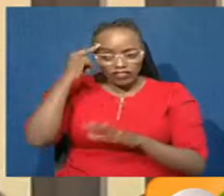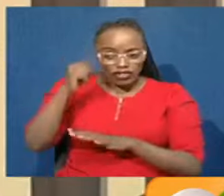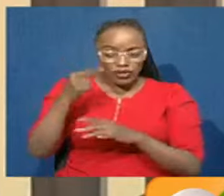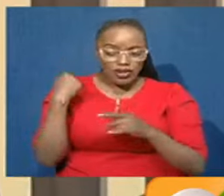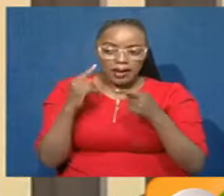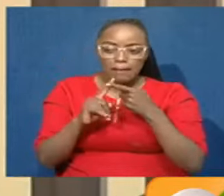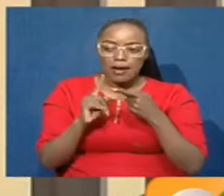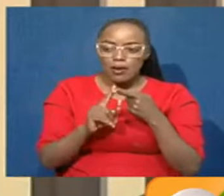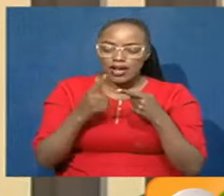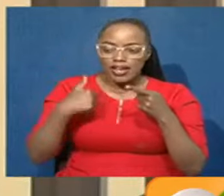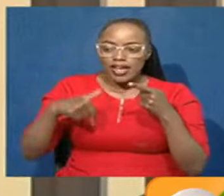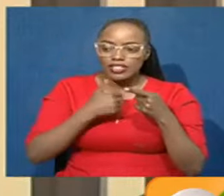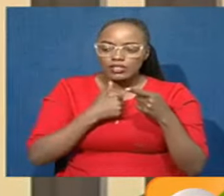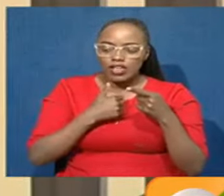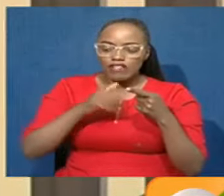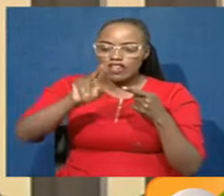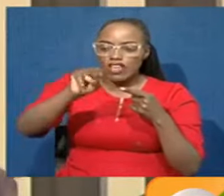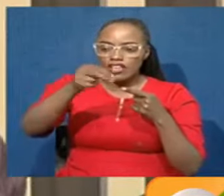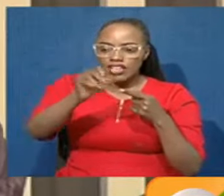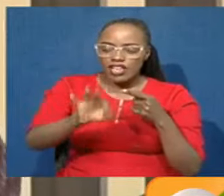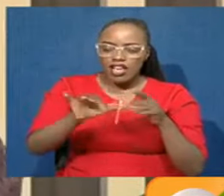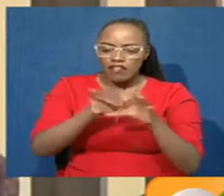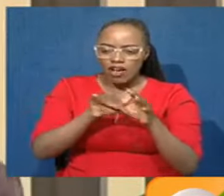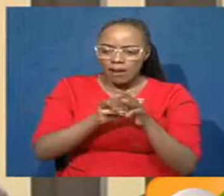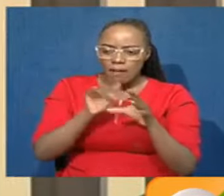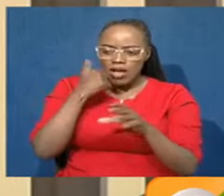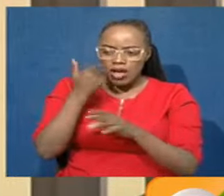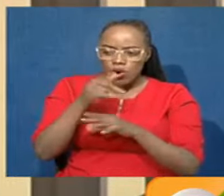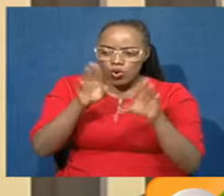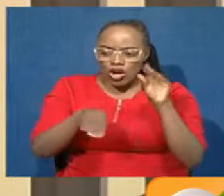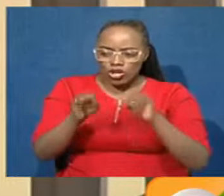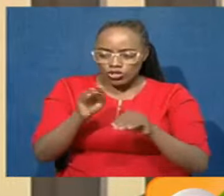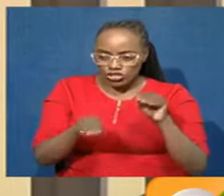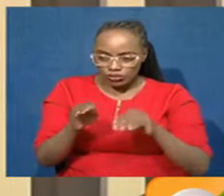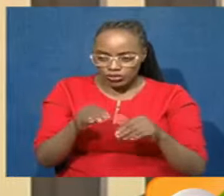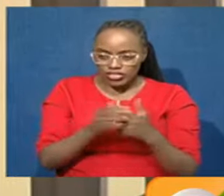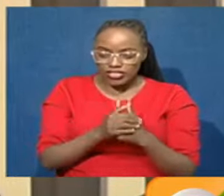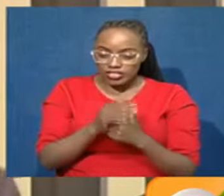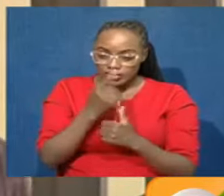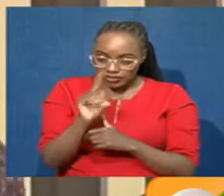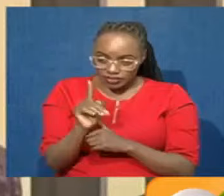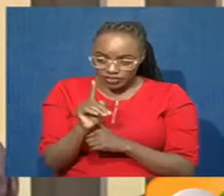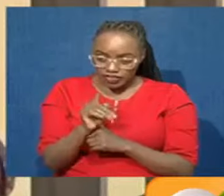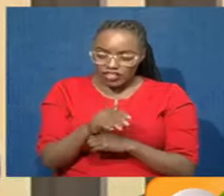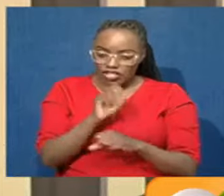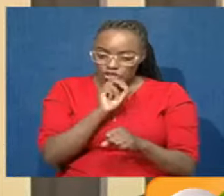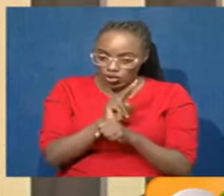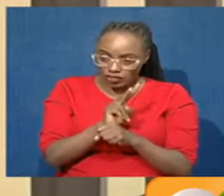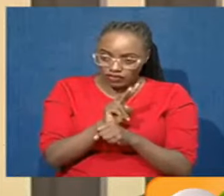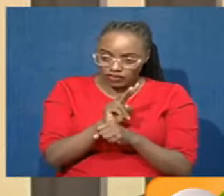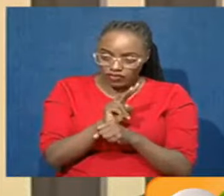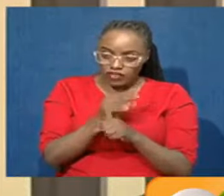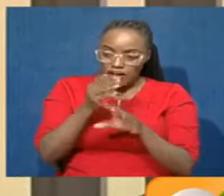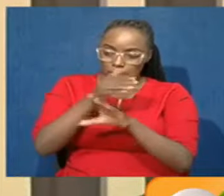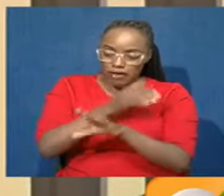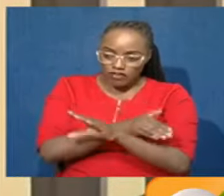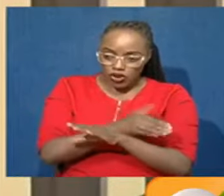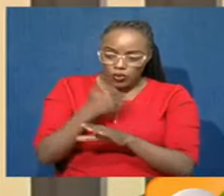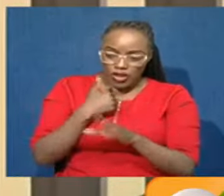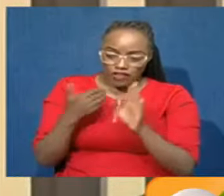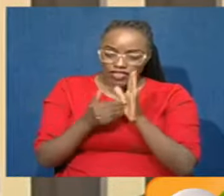one, we had the NHIF members, those who are contributing. Yes. All right? Yes. Those are 12. Initially